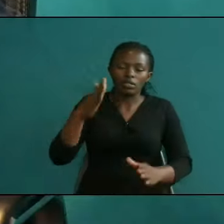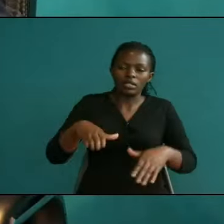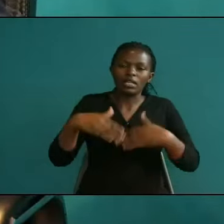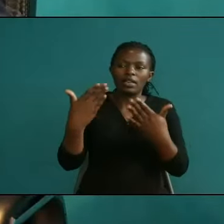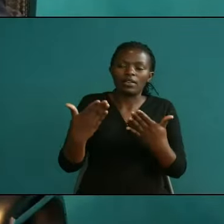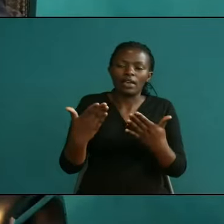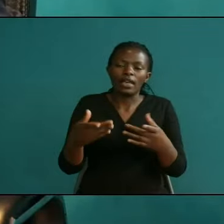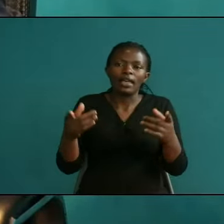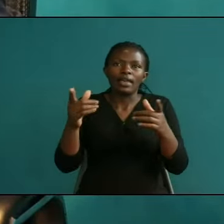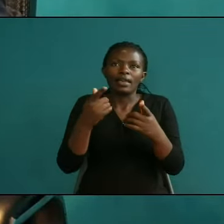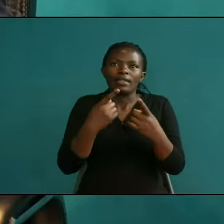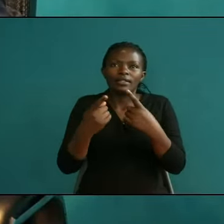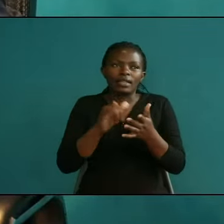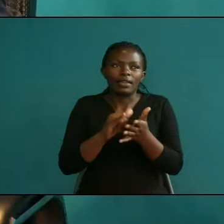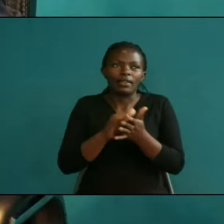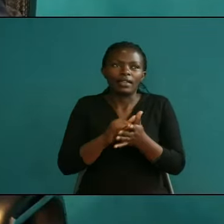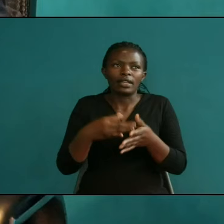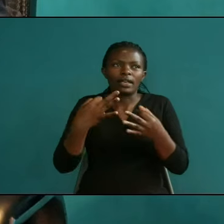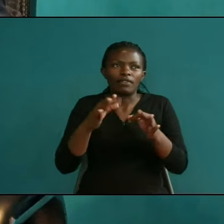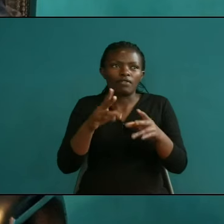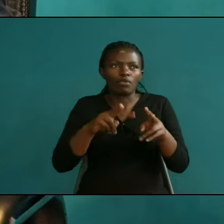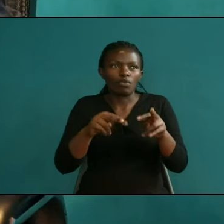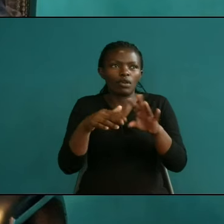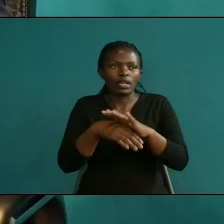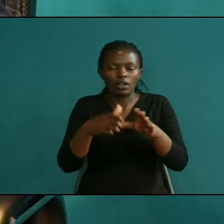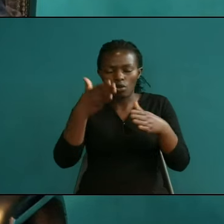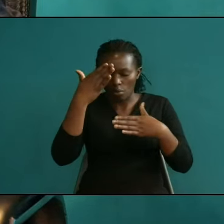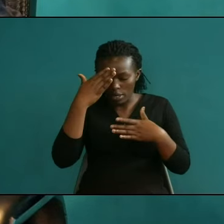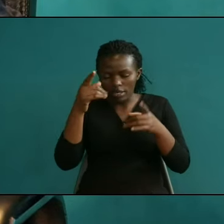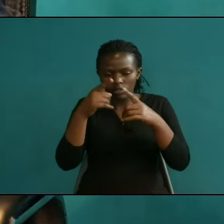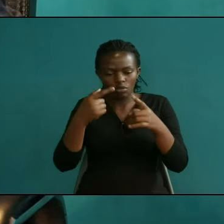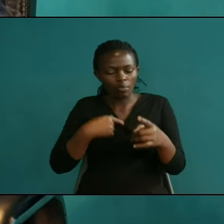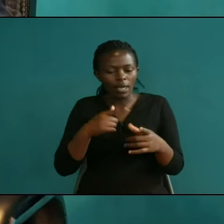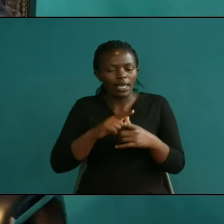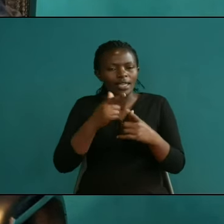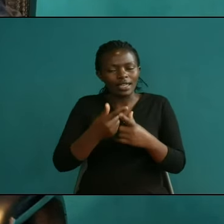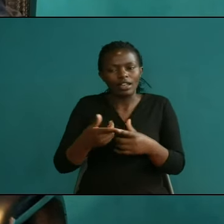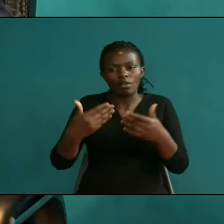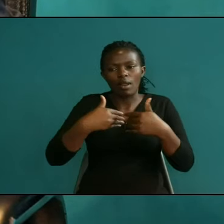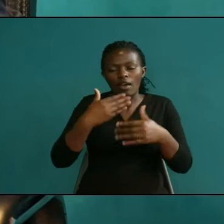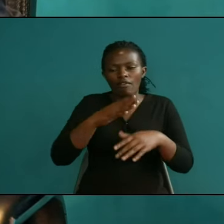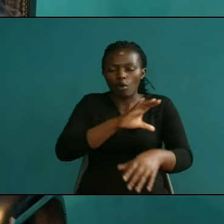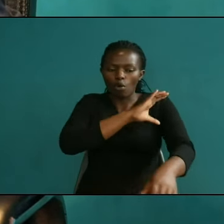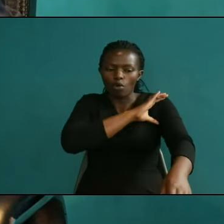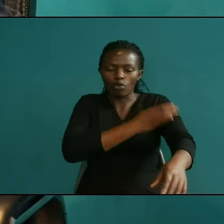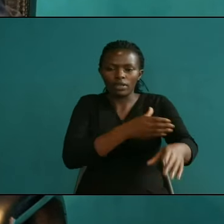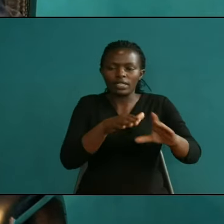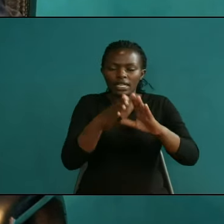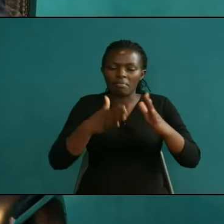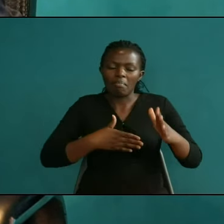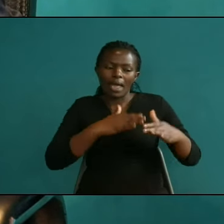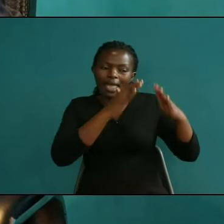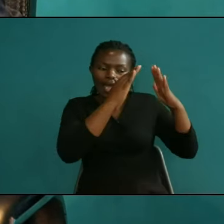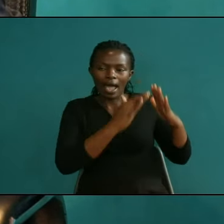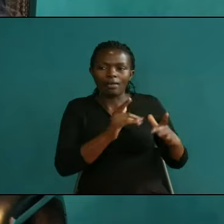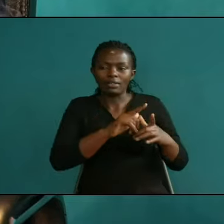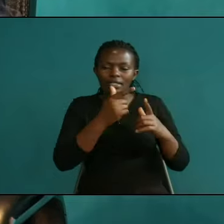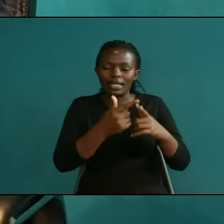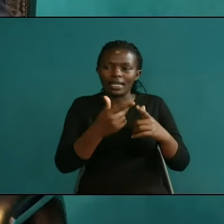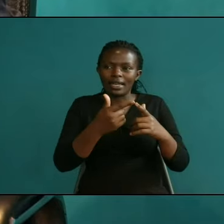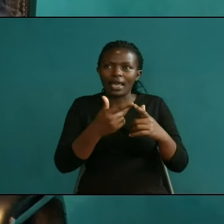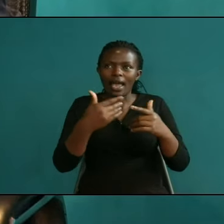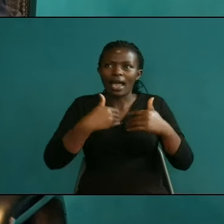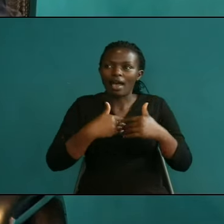in obedience to me and keep my requirements, then you will govern my house and have charge of my courts. Mm-hmm. And I will give you a place among this standing